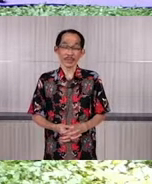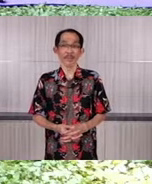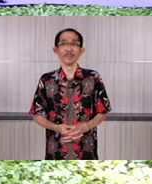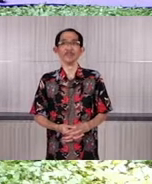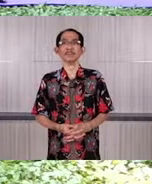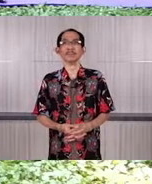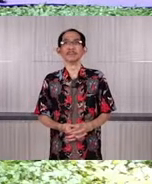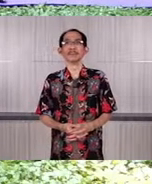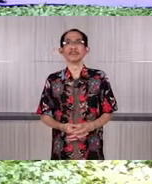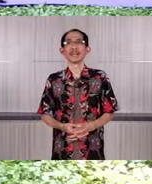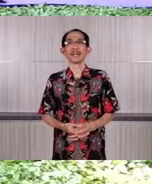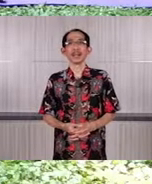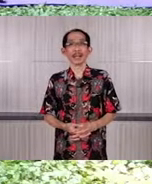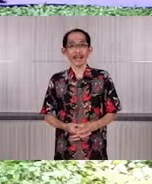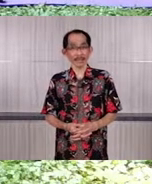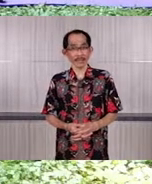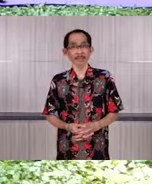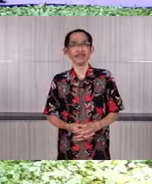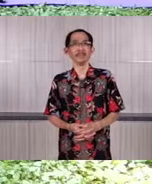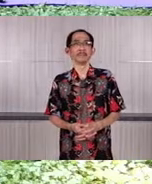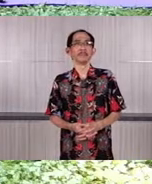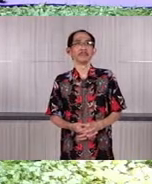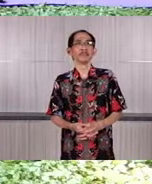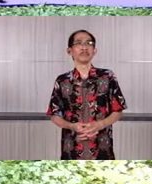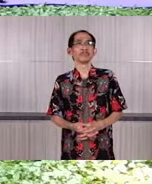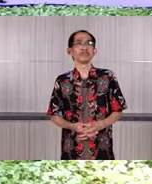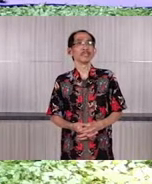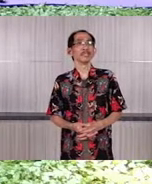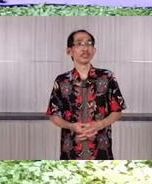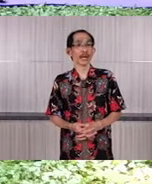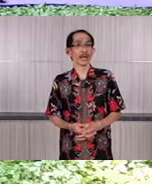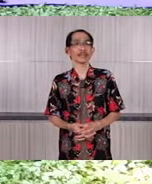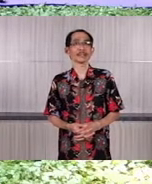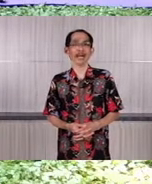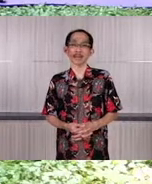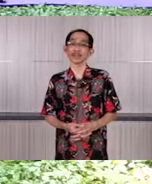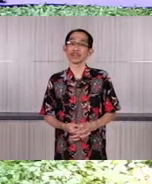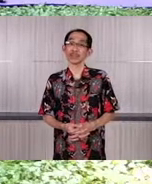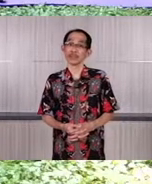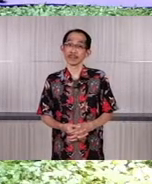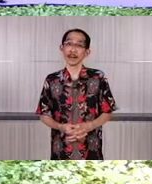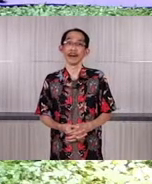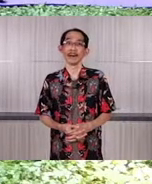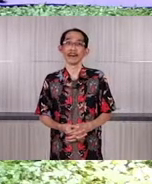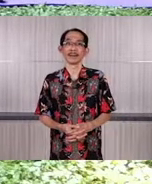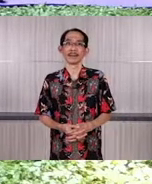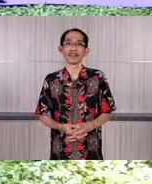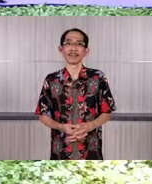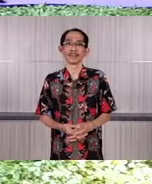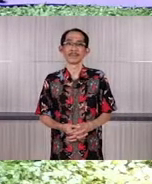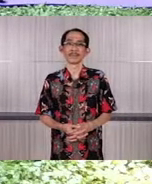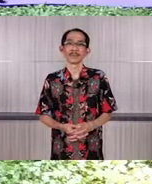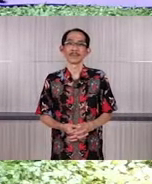Breathe with them, letting them be just as they are.